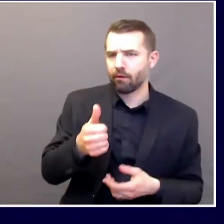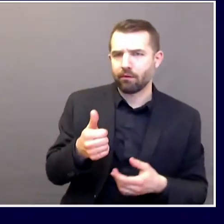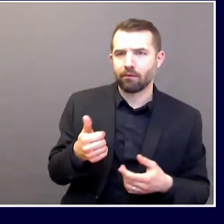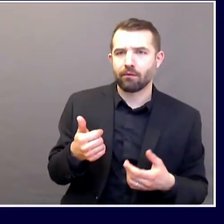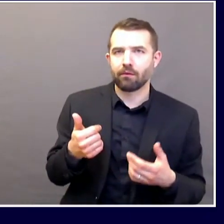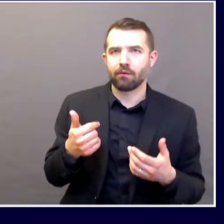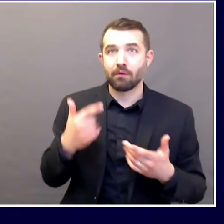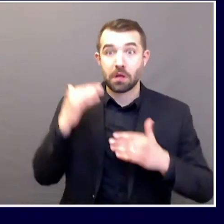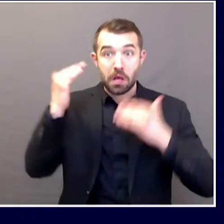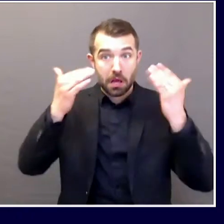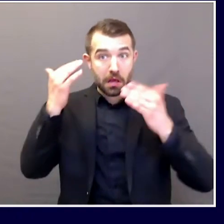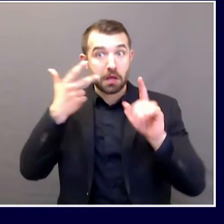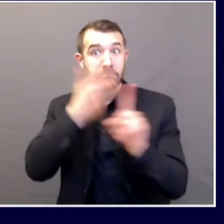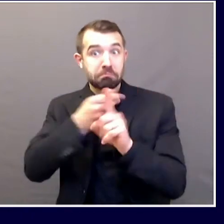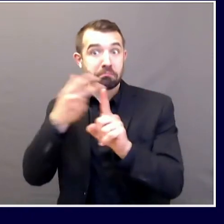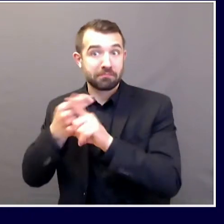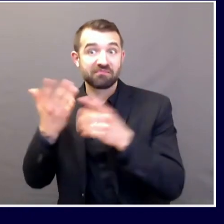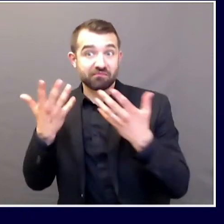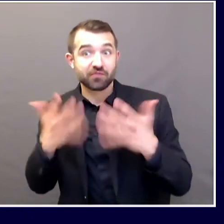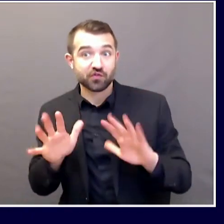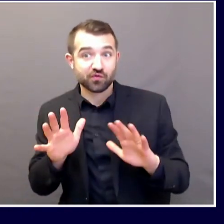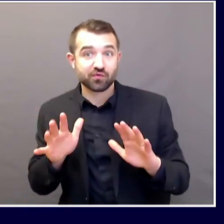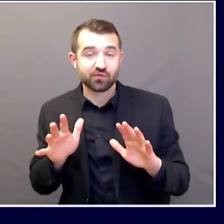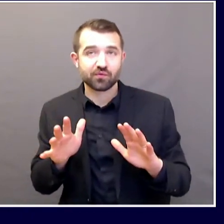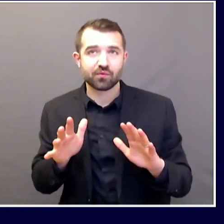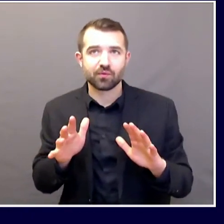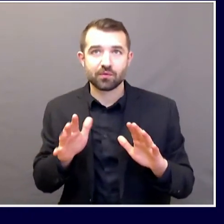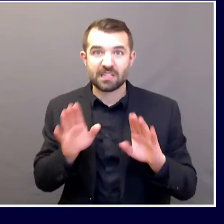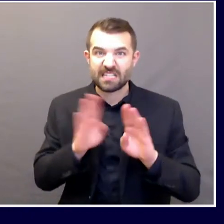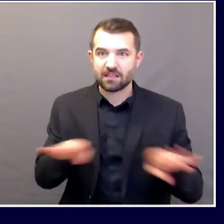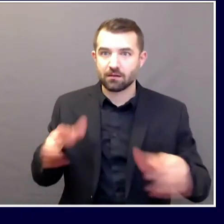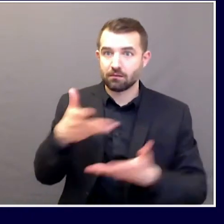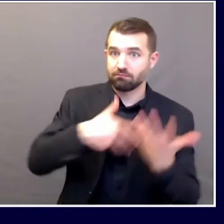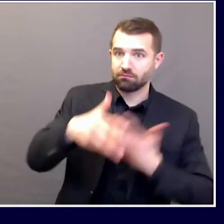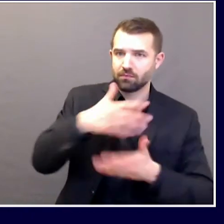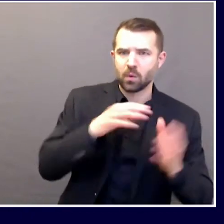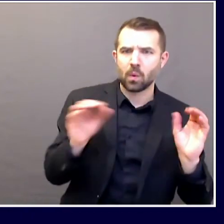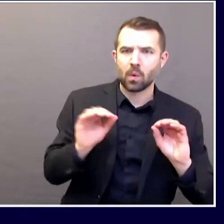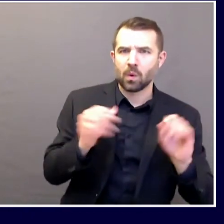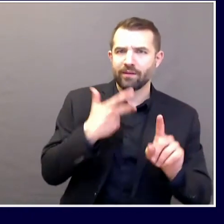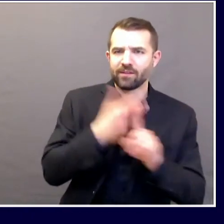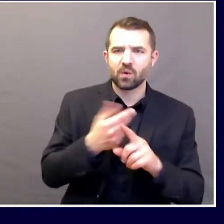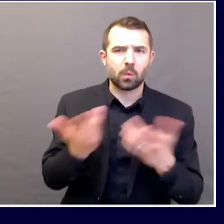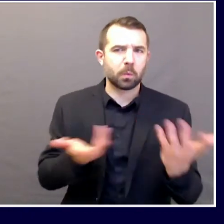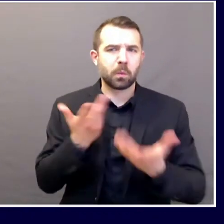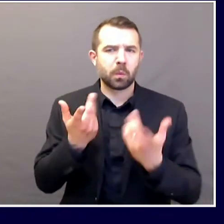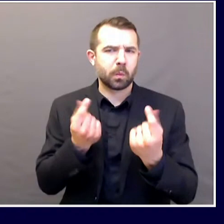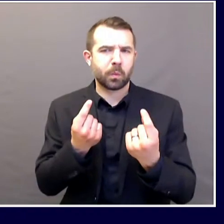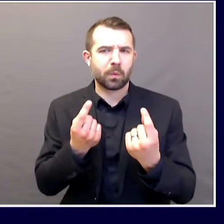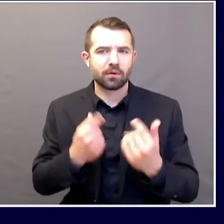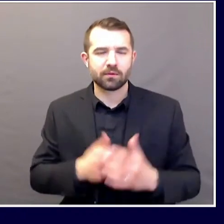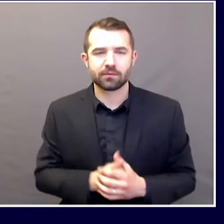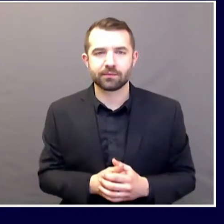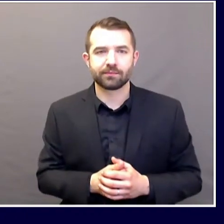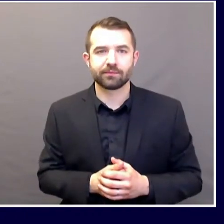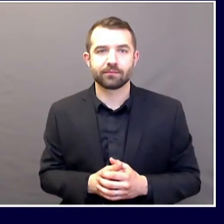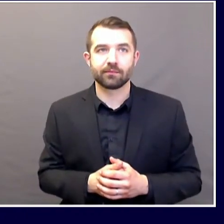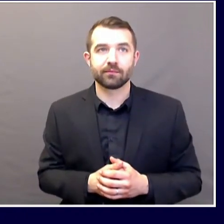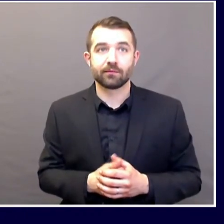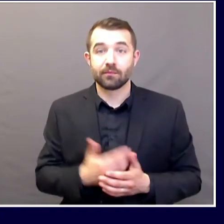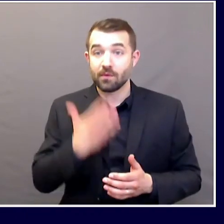join in without being masked with all the adults that are vaccinated? Yeah, that's a good question, Amy.